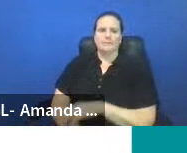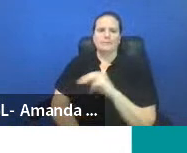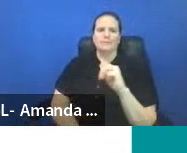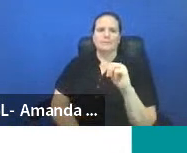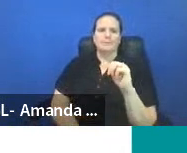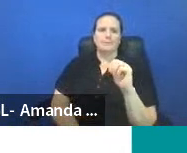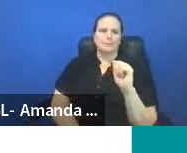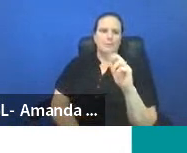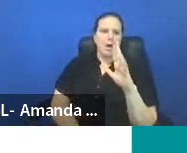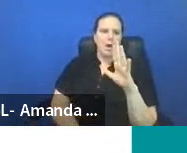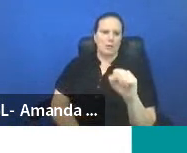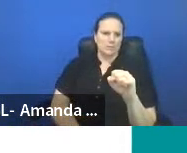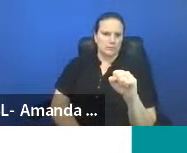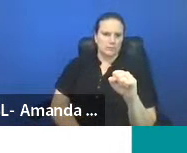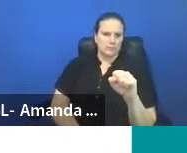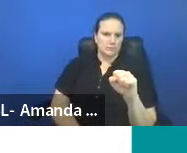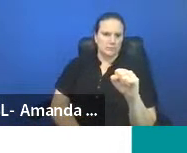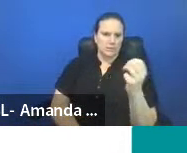Marcus Mundy